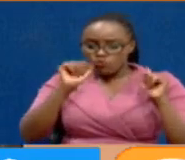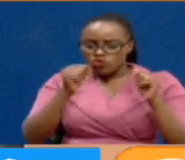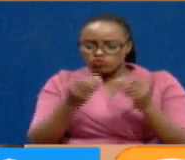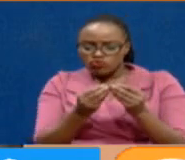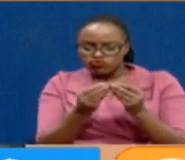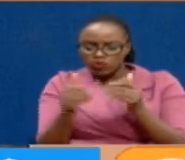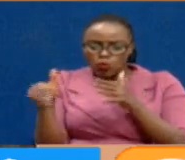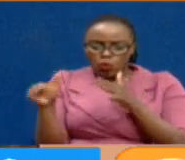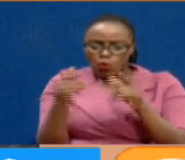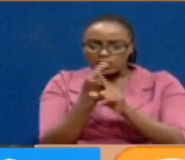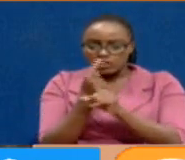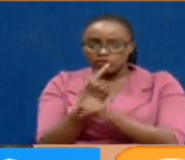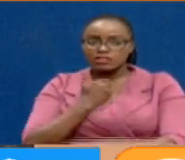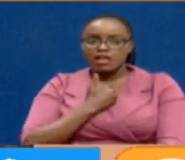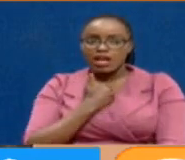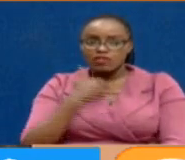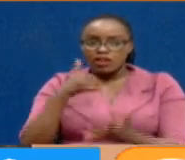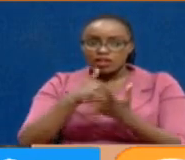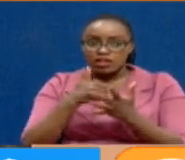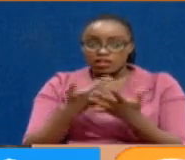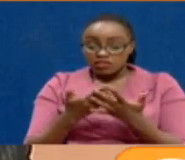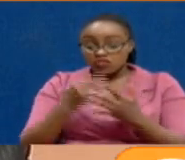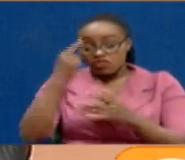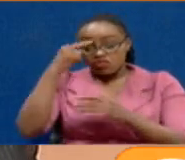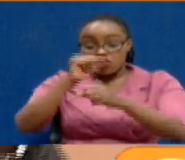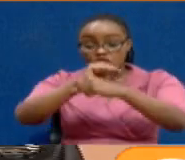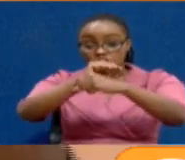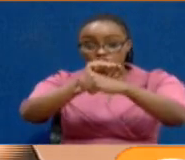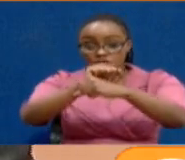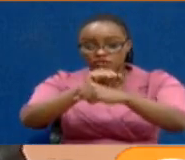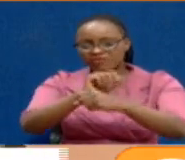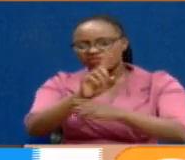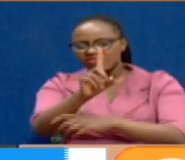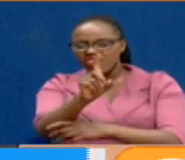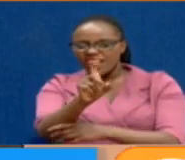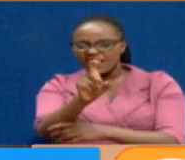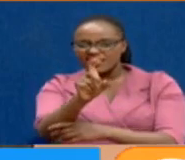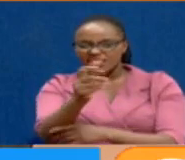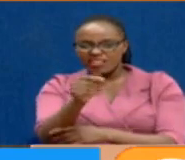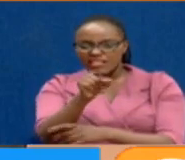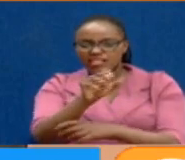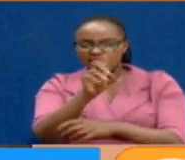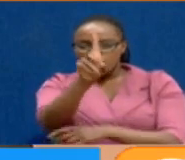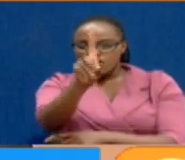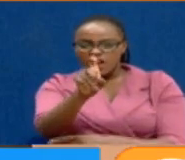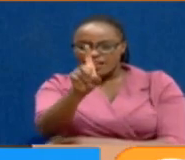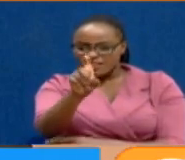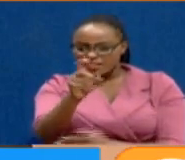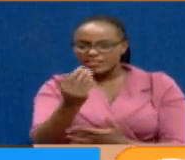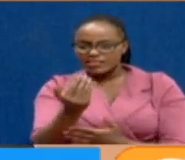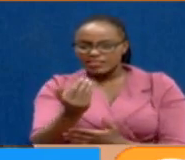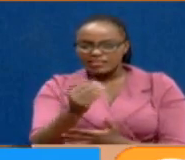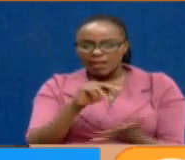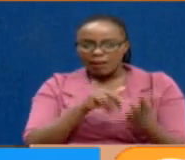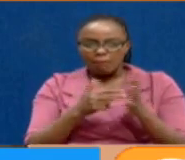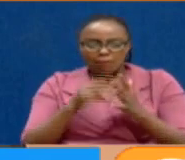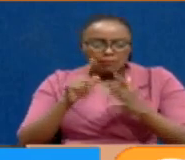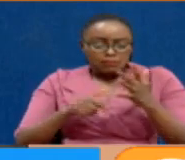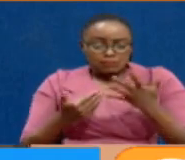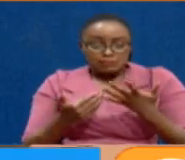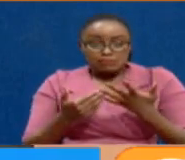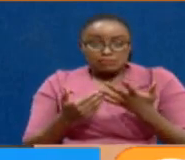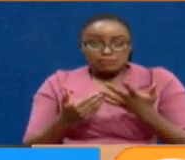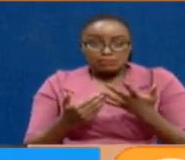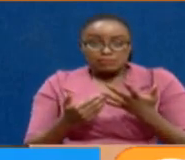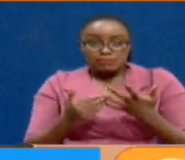several mechanisms, including for viruses. So that fighting of the virus is what makes you feel very